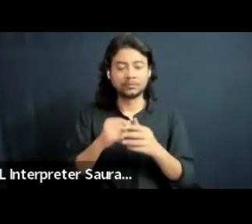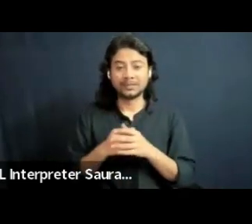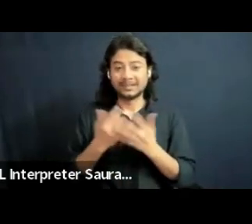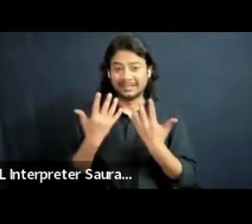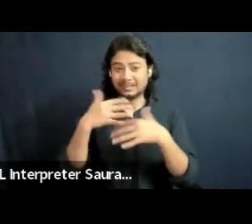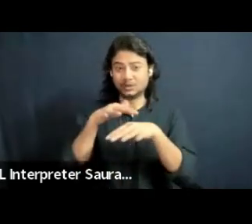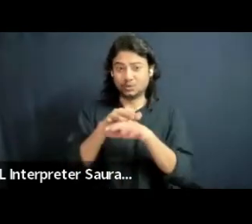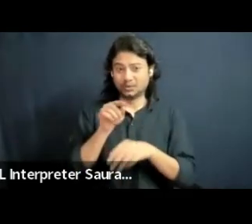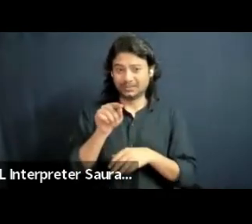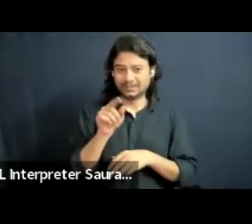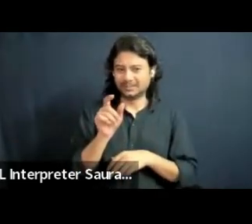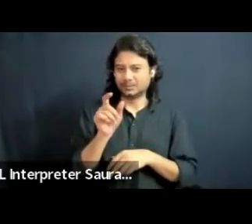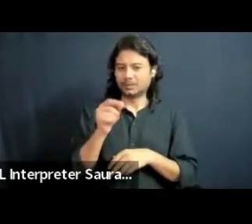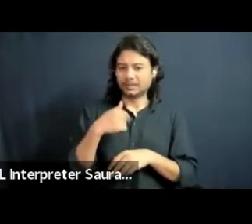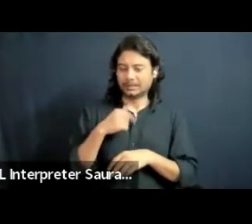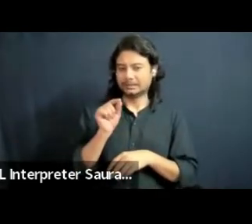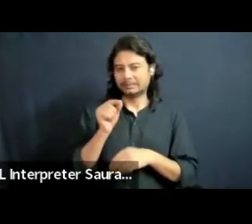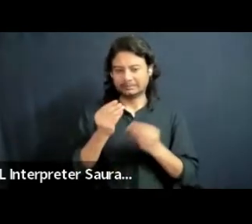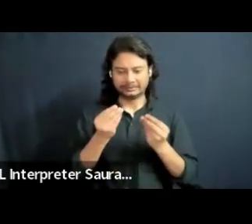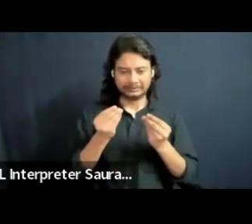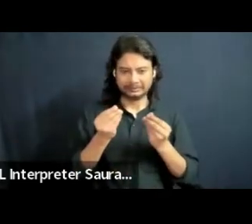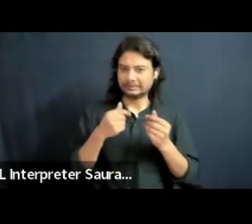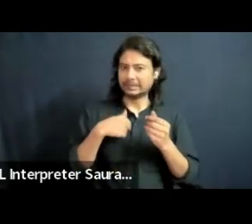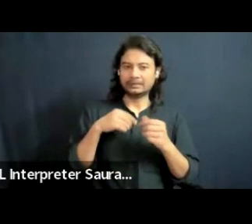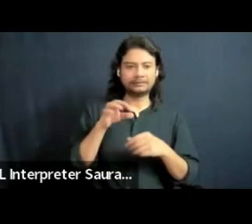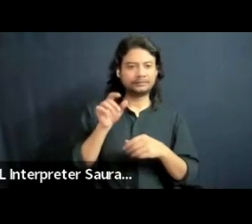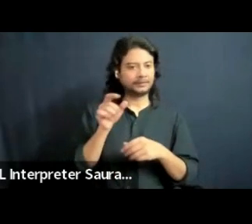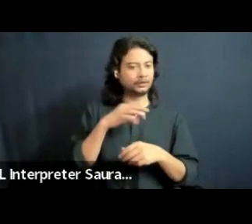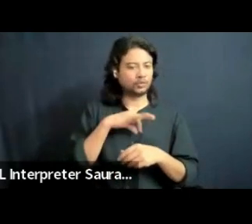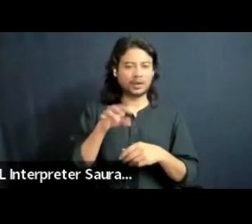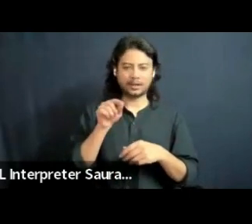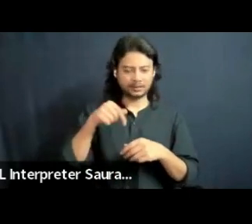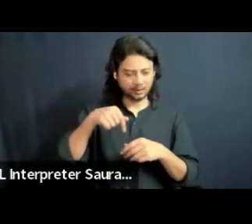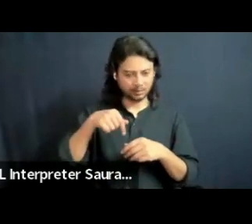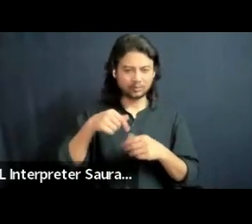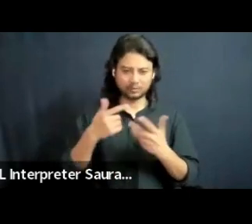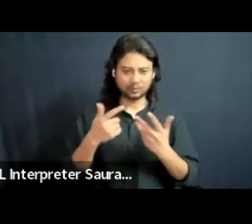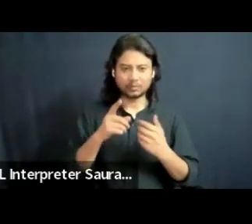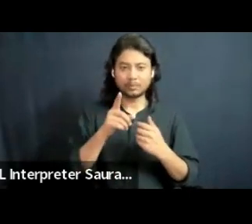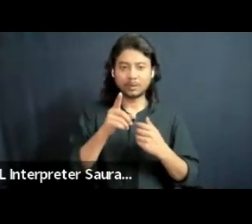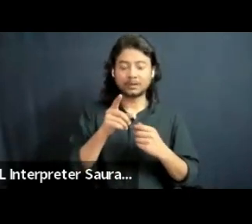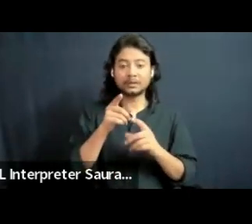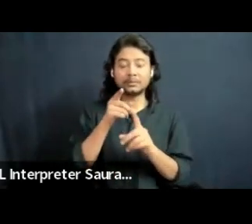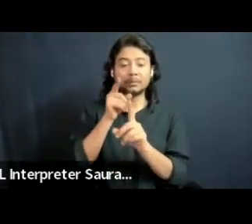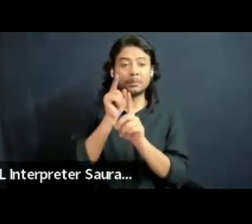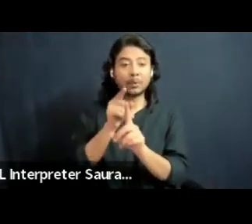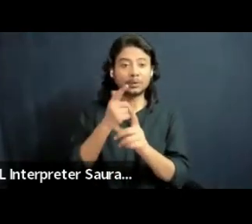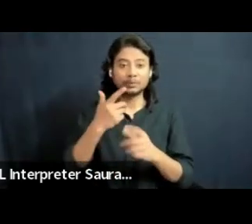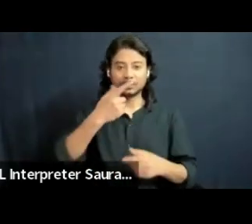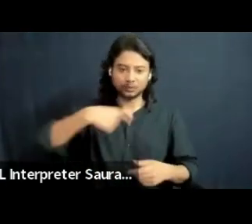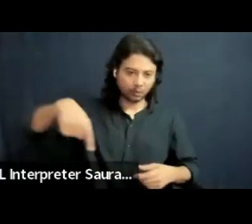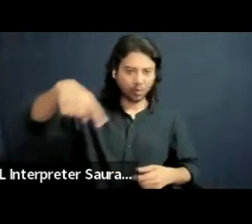it is a right of the child to be part of everything. And we have to change the